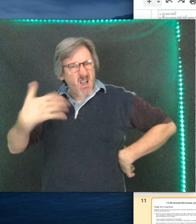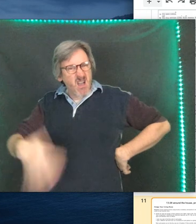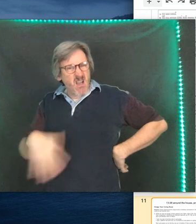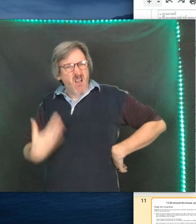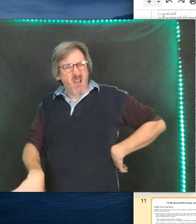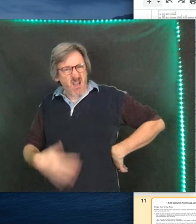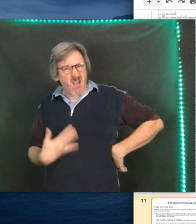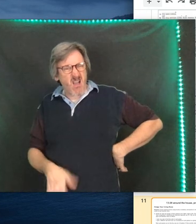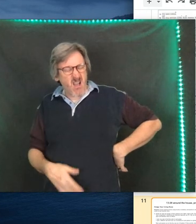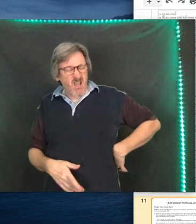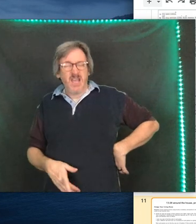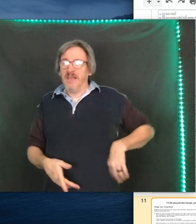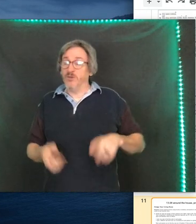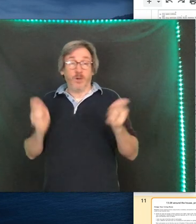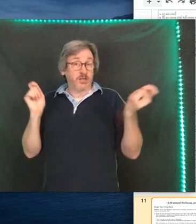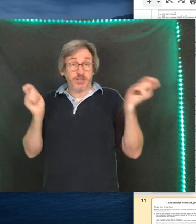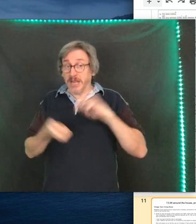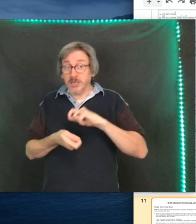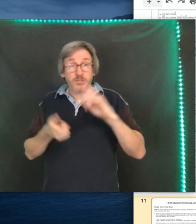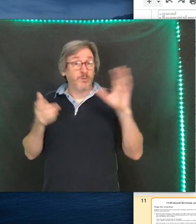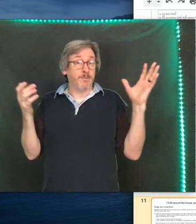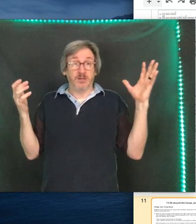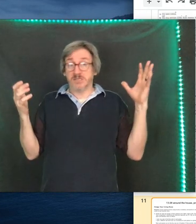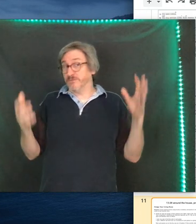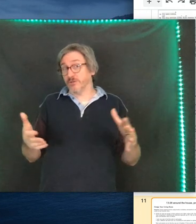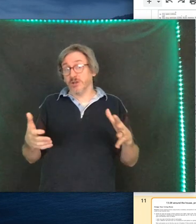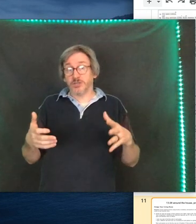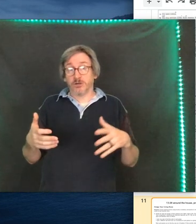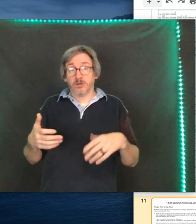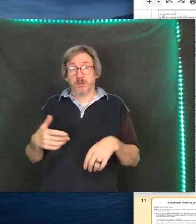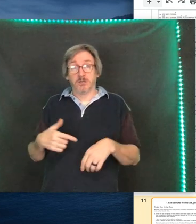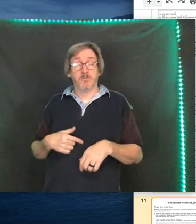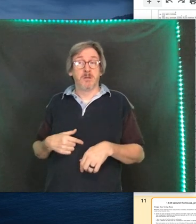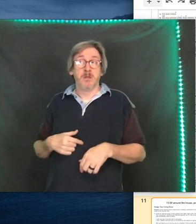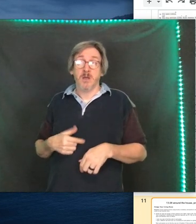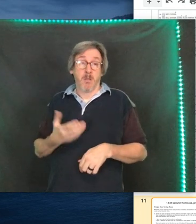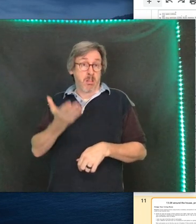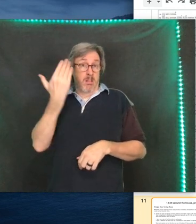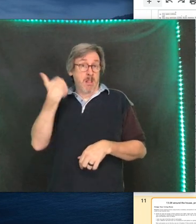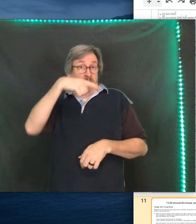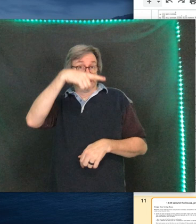yeah, if you want to change, you want to build some furniture.